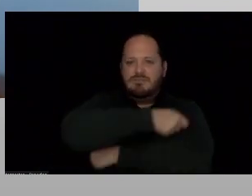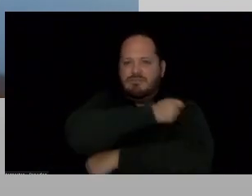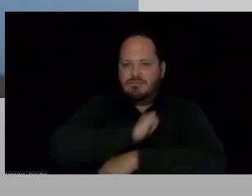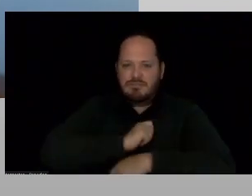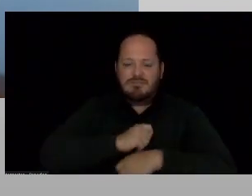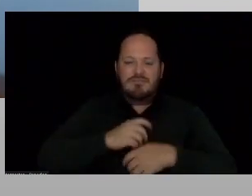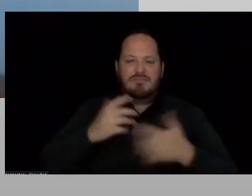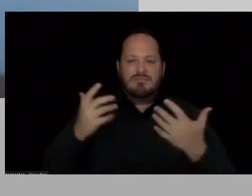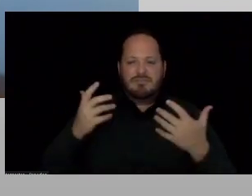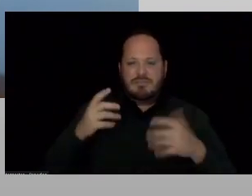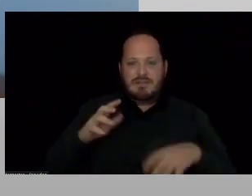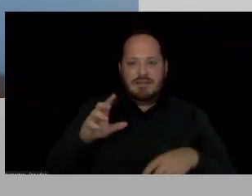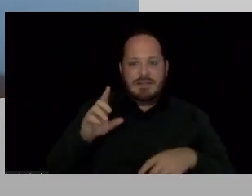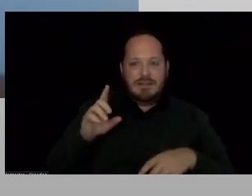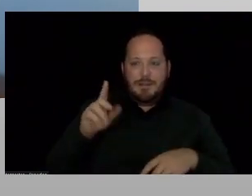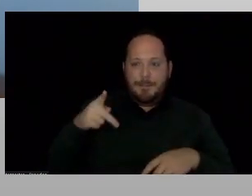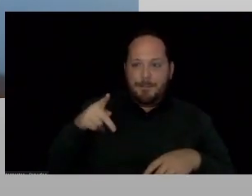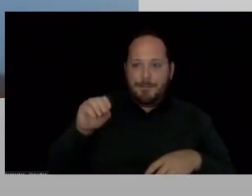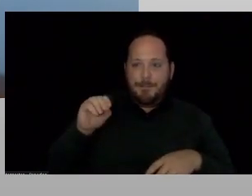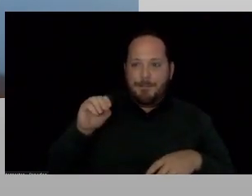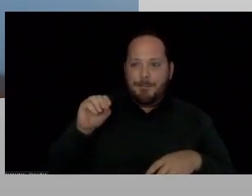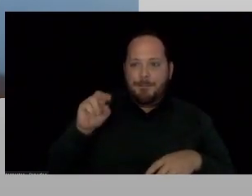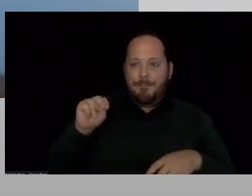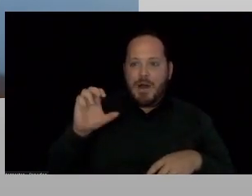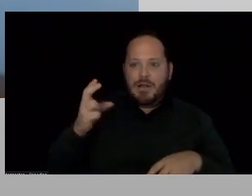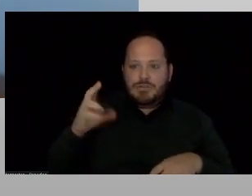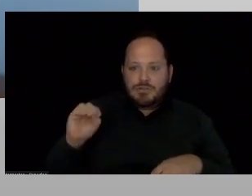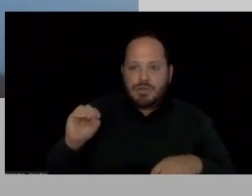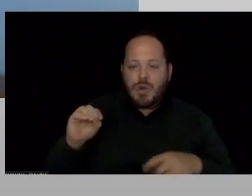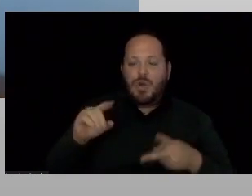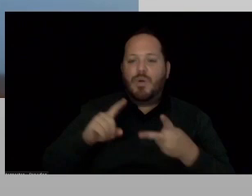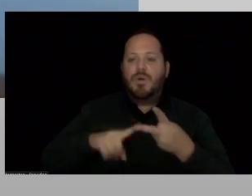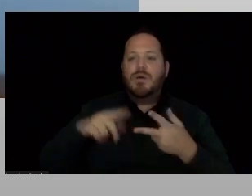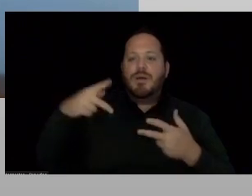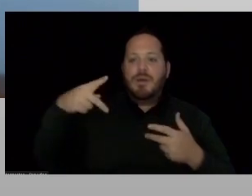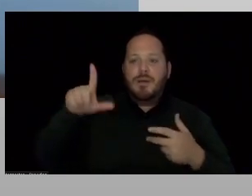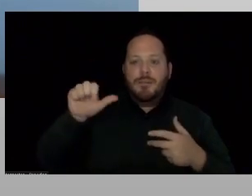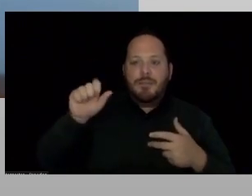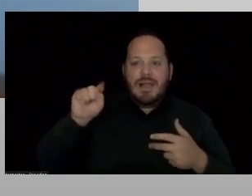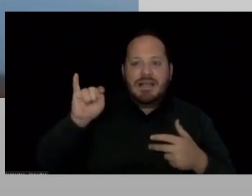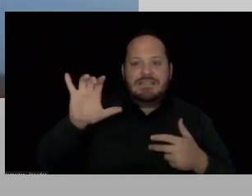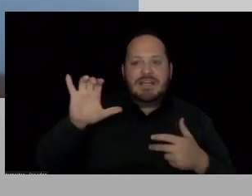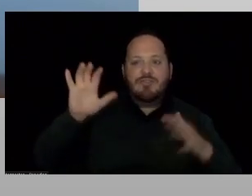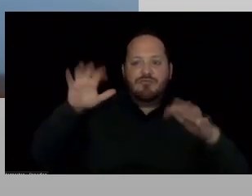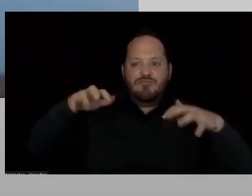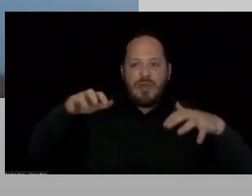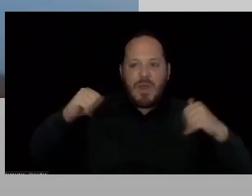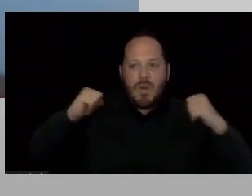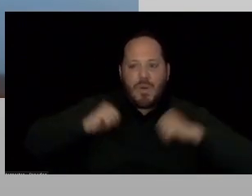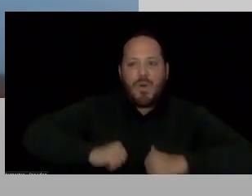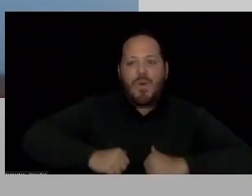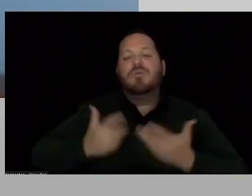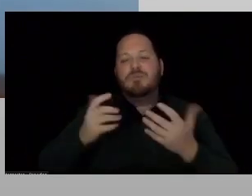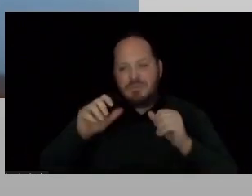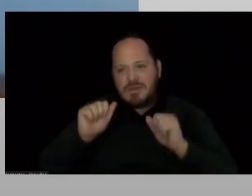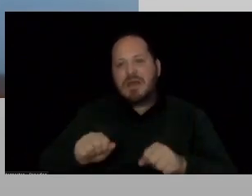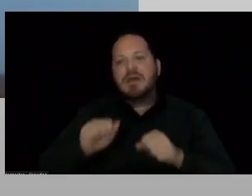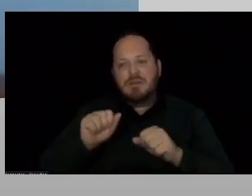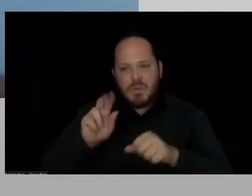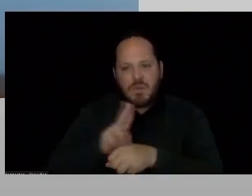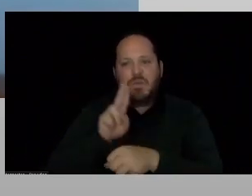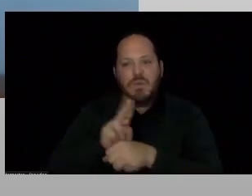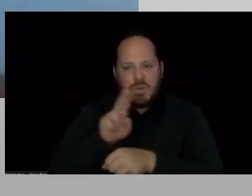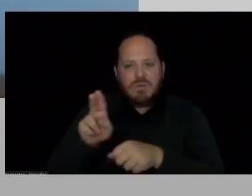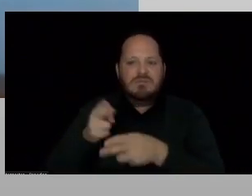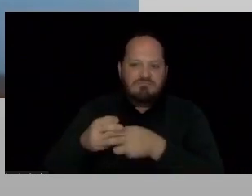pouches, ponchos, plastic raincoats are all excellent options. It's really important to keep yourself safe,